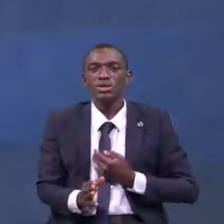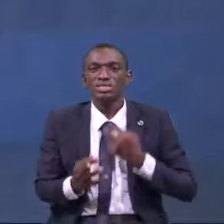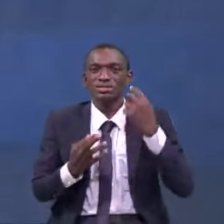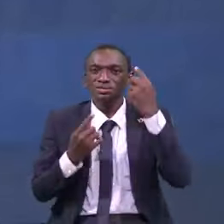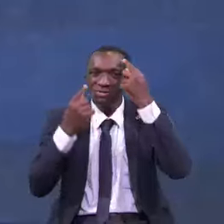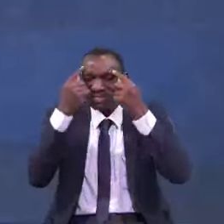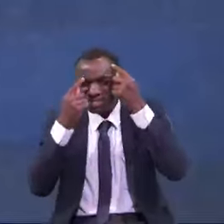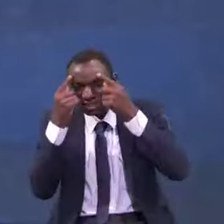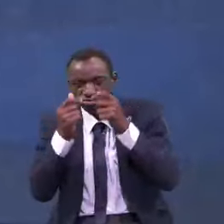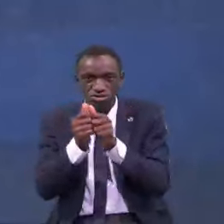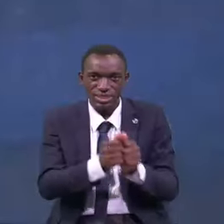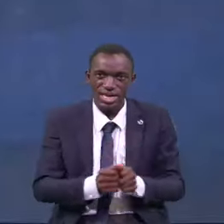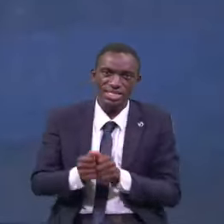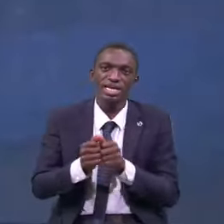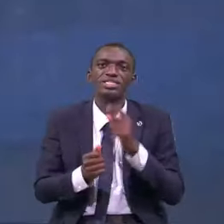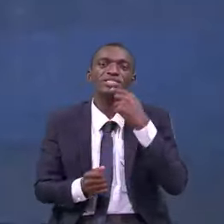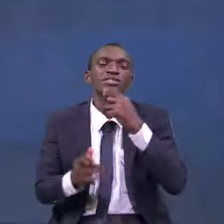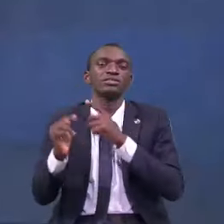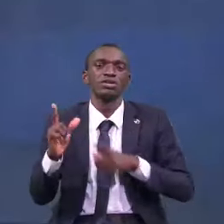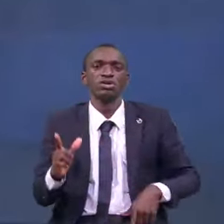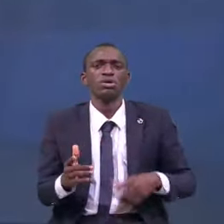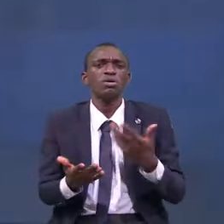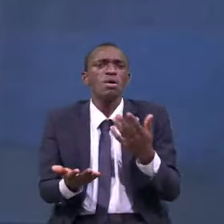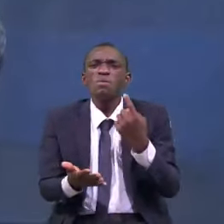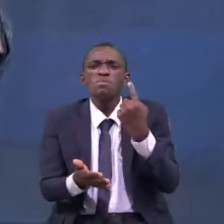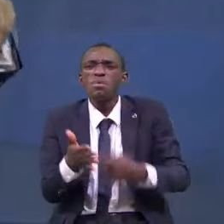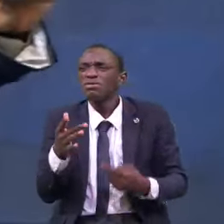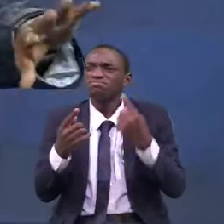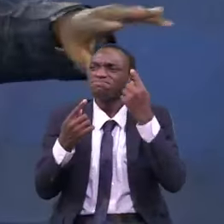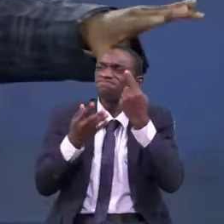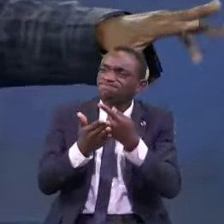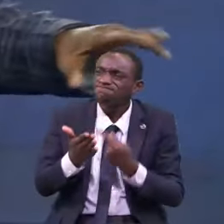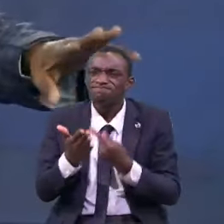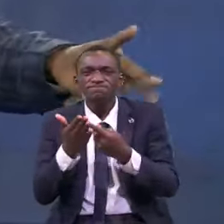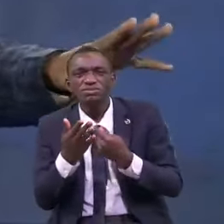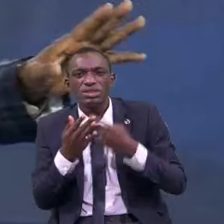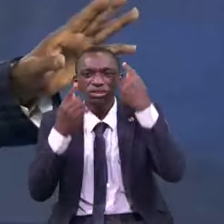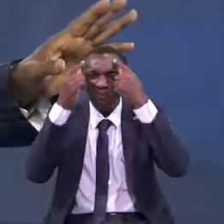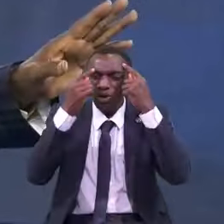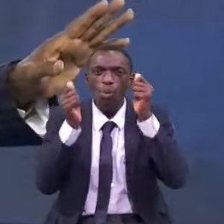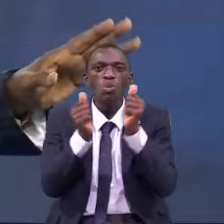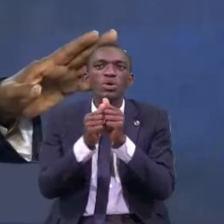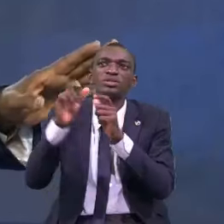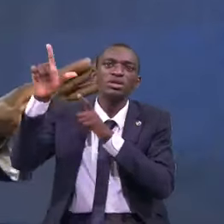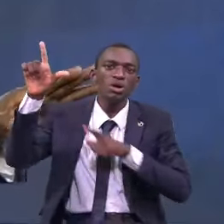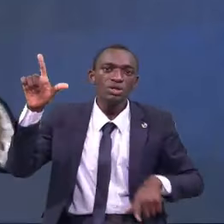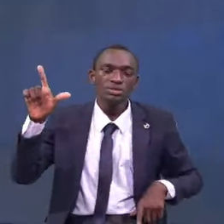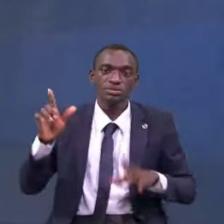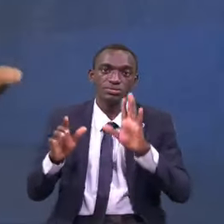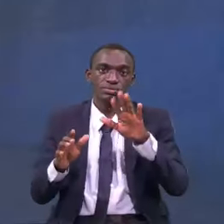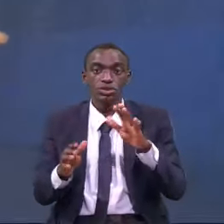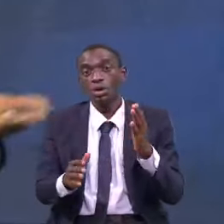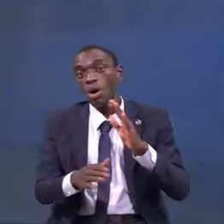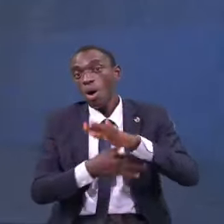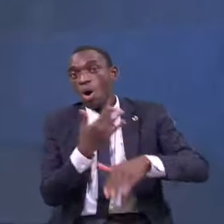What are we reasoning together with the Lord? All the sacrifices of the Old Testament, they